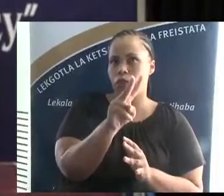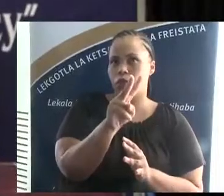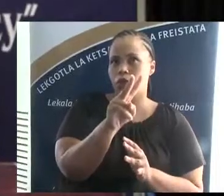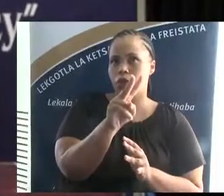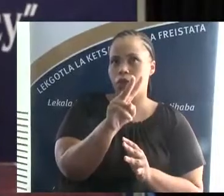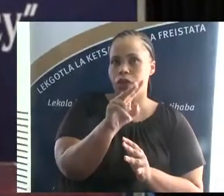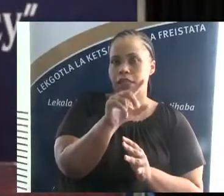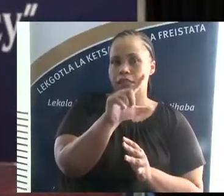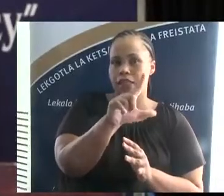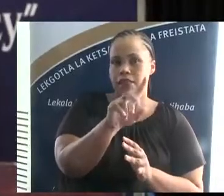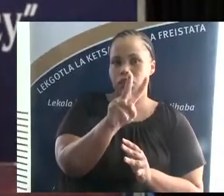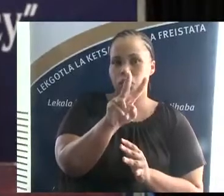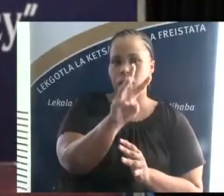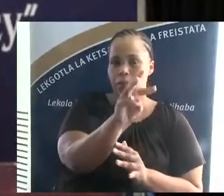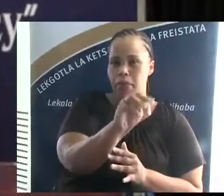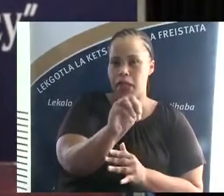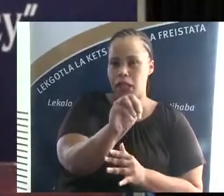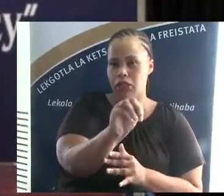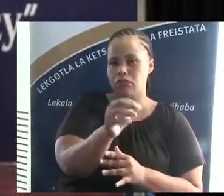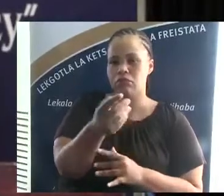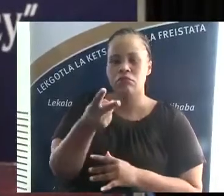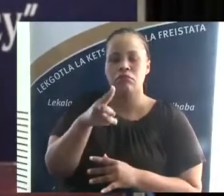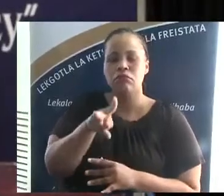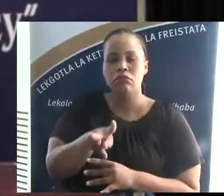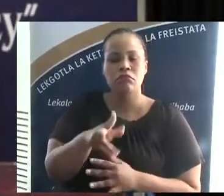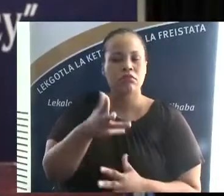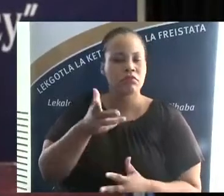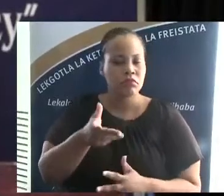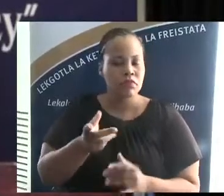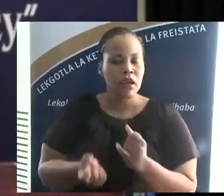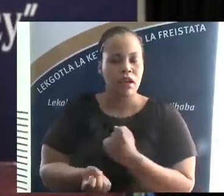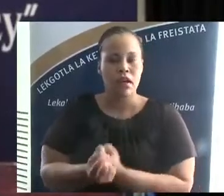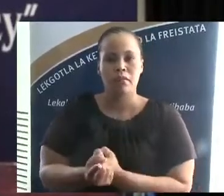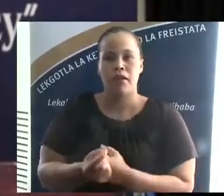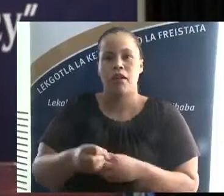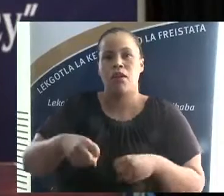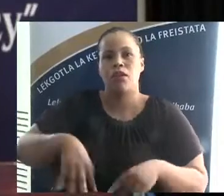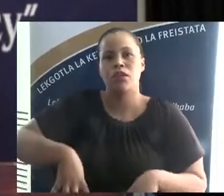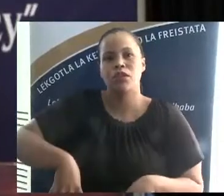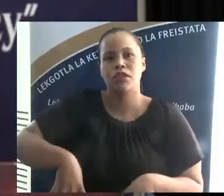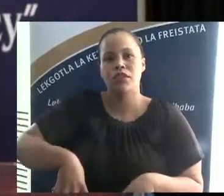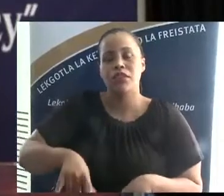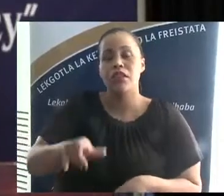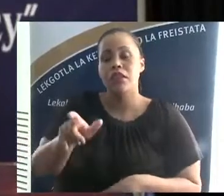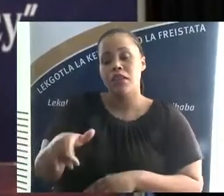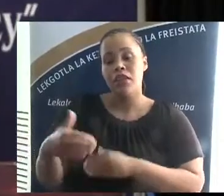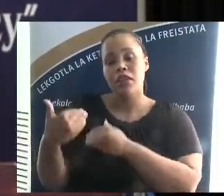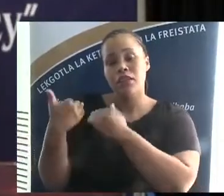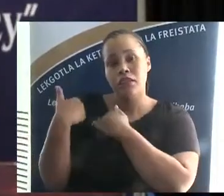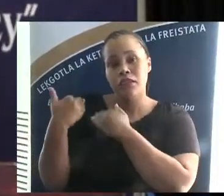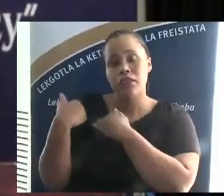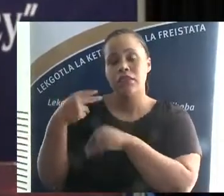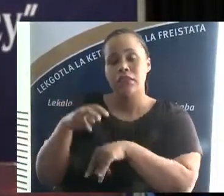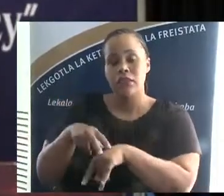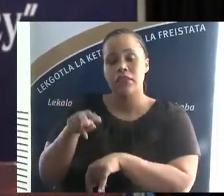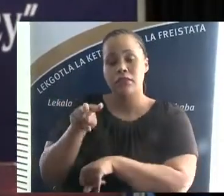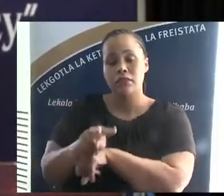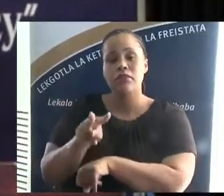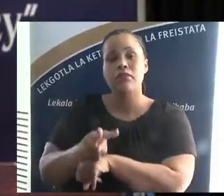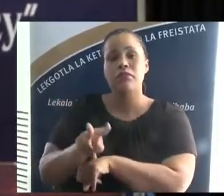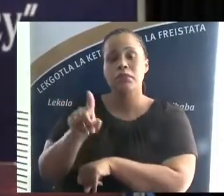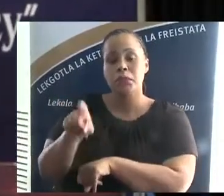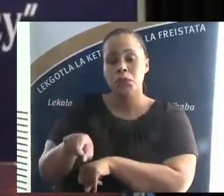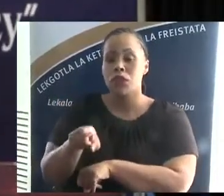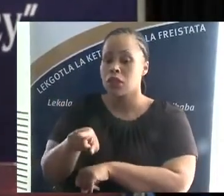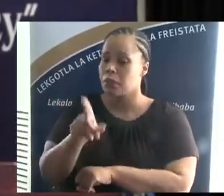2,072,000 were identified where possible losses were identified that the accounting officer should further investigate and take